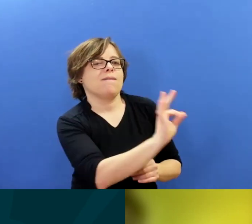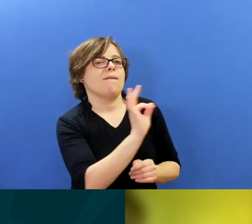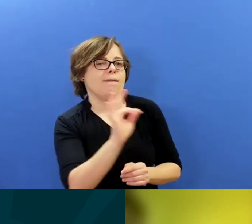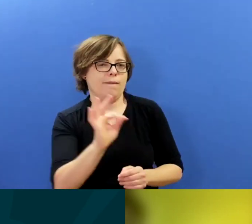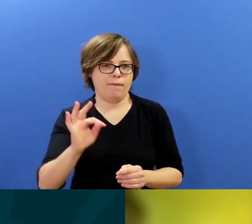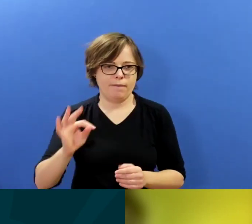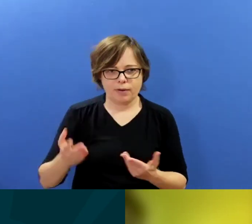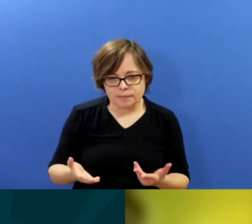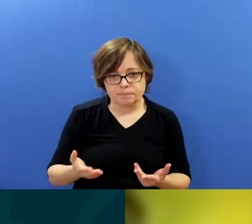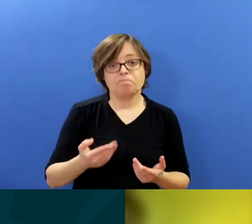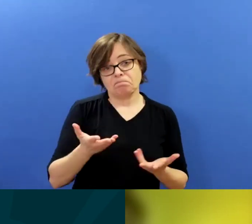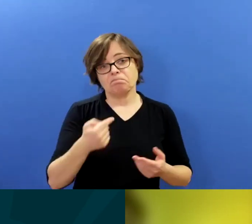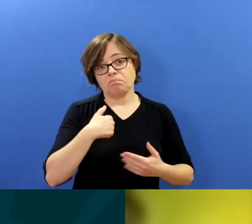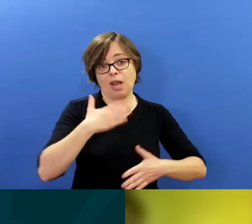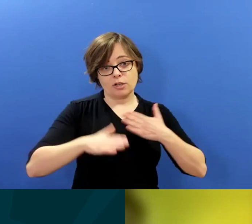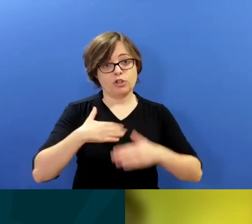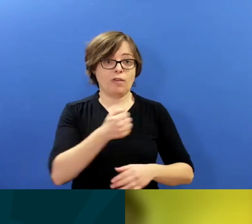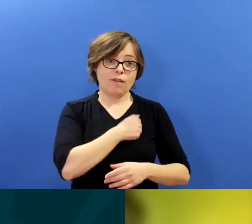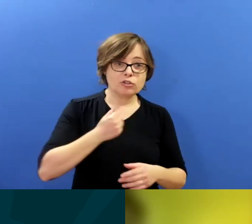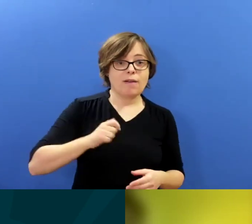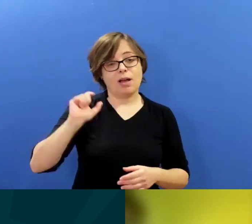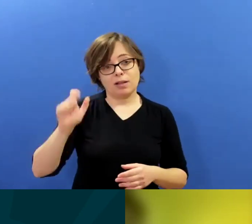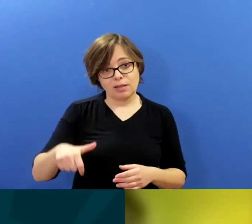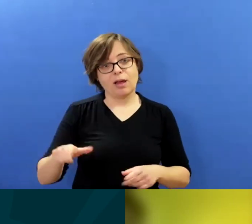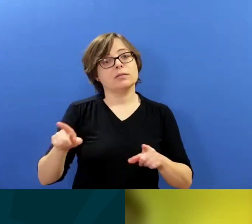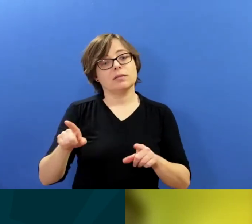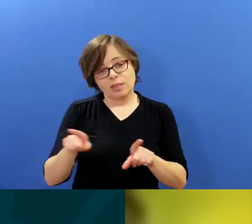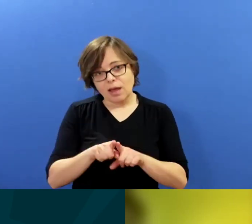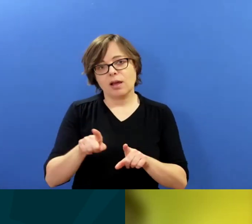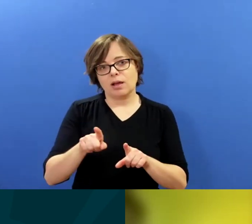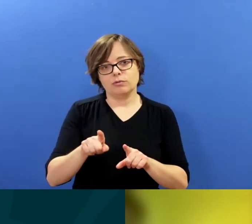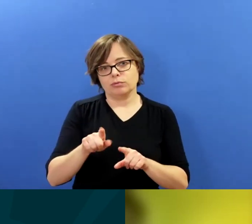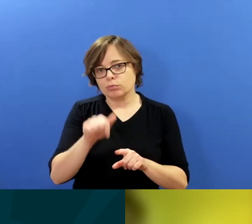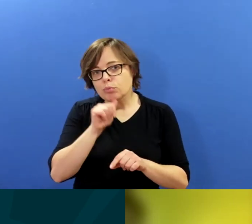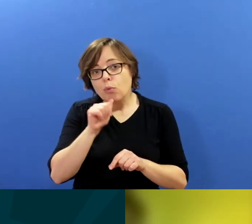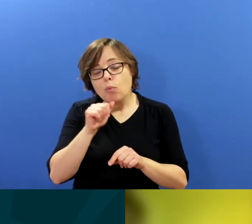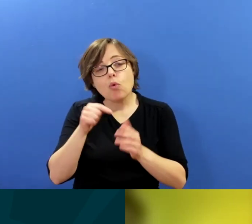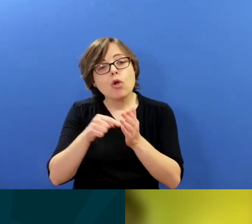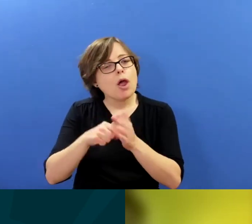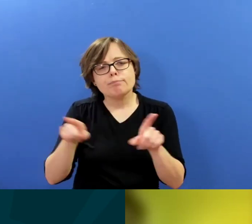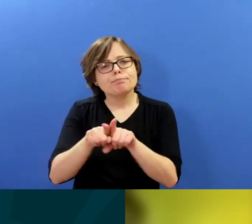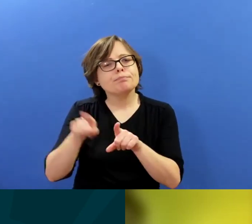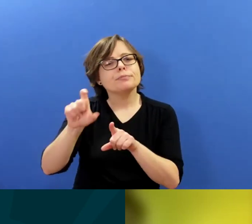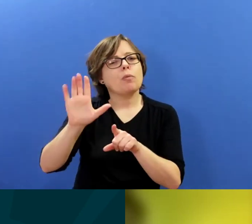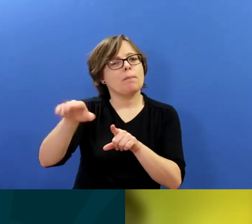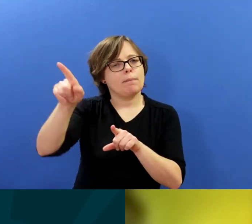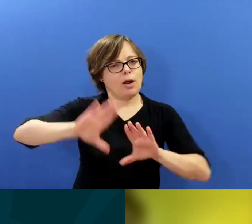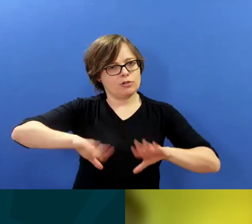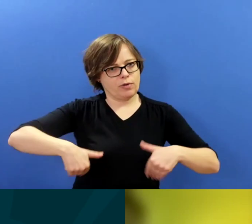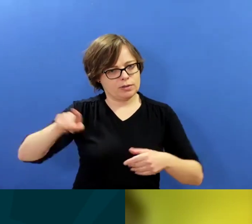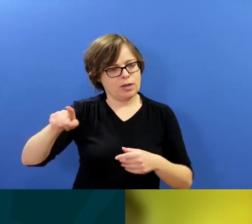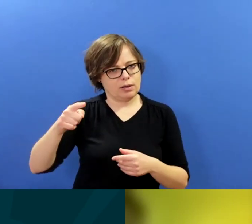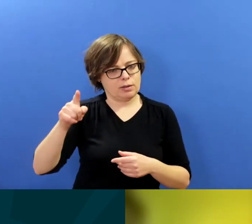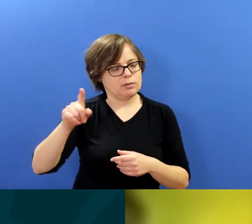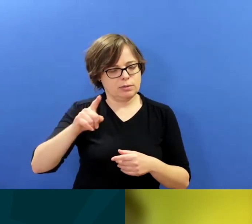projects, there are many platforms like this that are generally individualized in Poland. Each city has their own. I'm very happy that Warsaw and